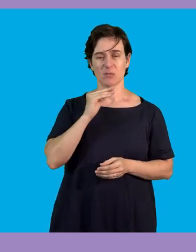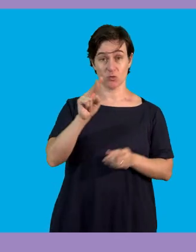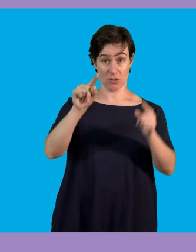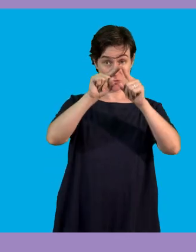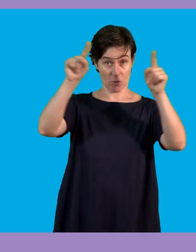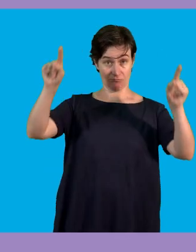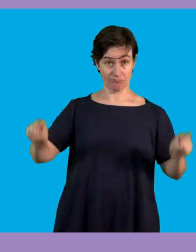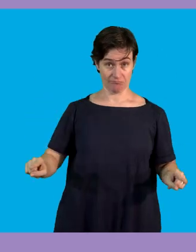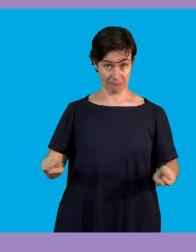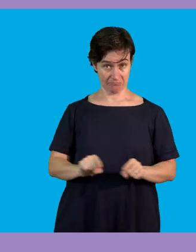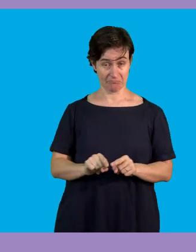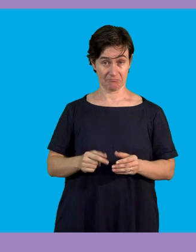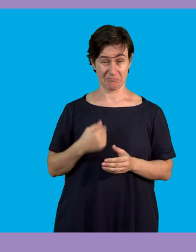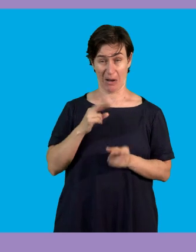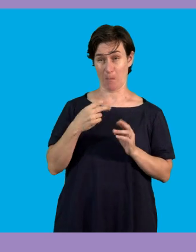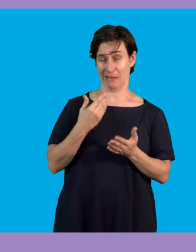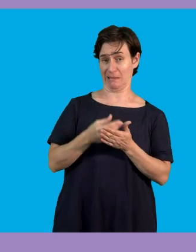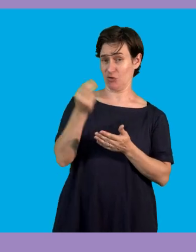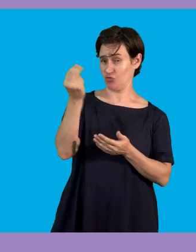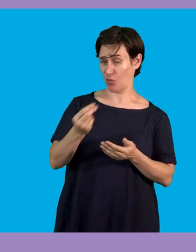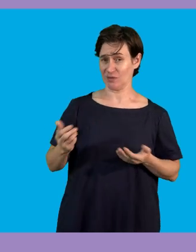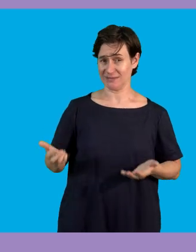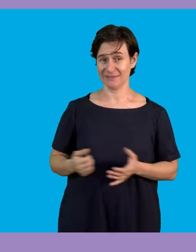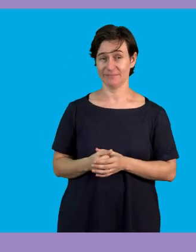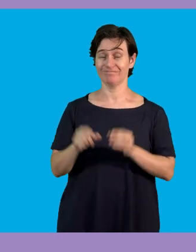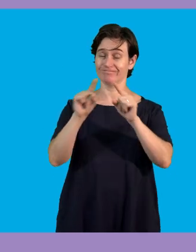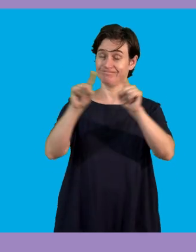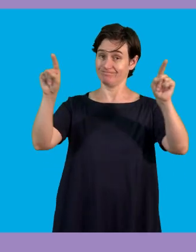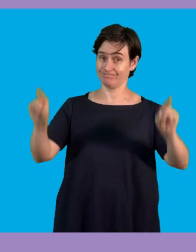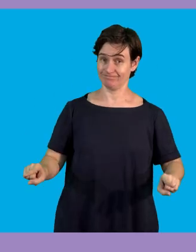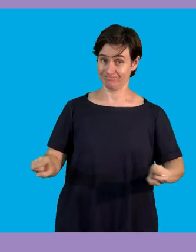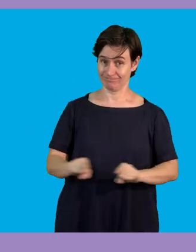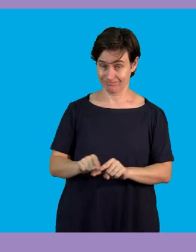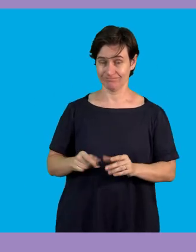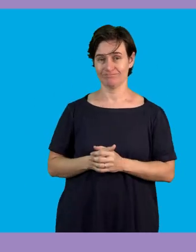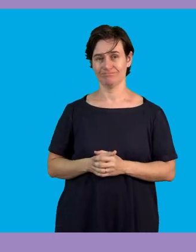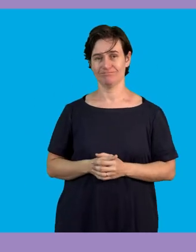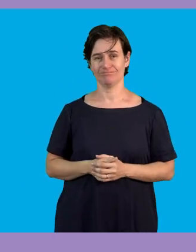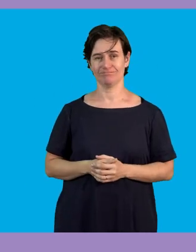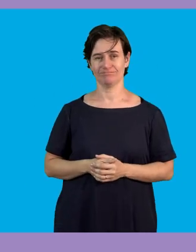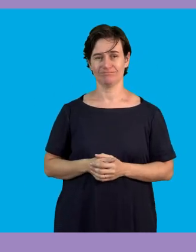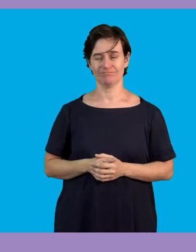square. Hope I can still draw. A square